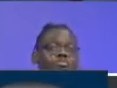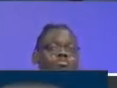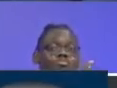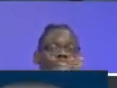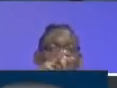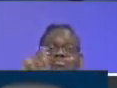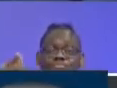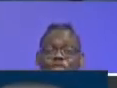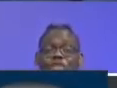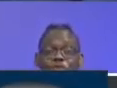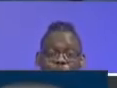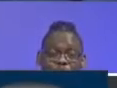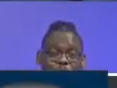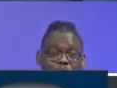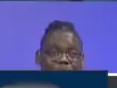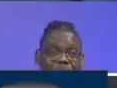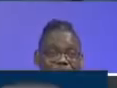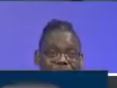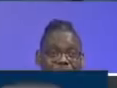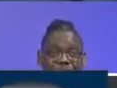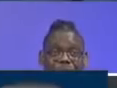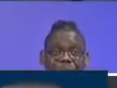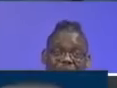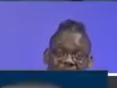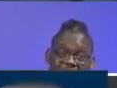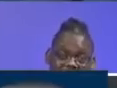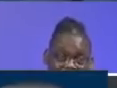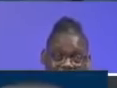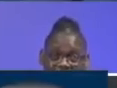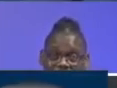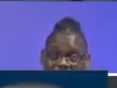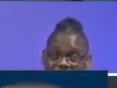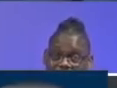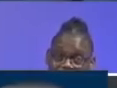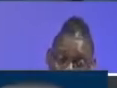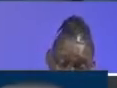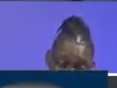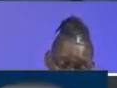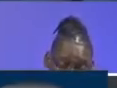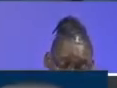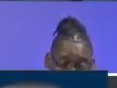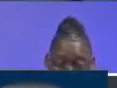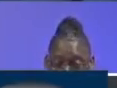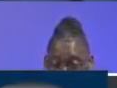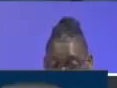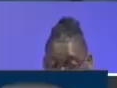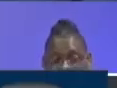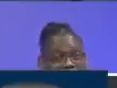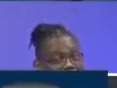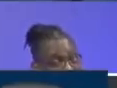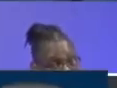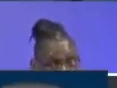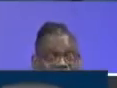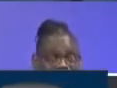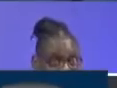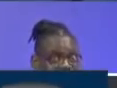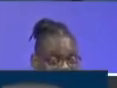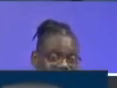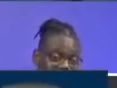Lightning pace. It is only a matter of time before we get Omicron out of